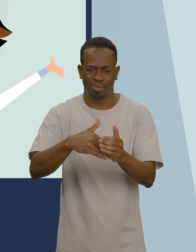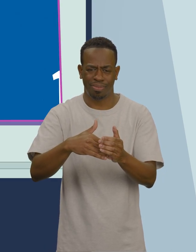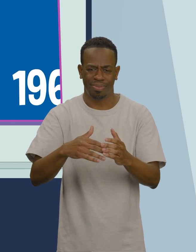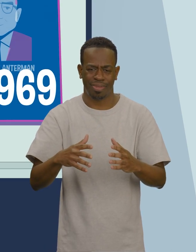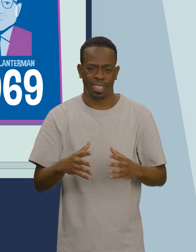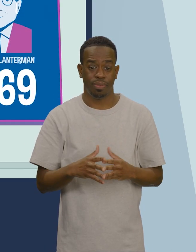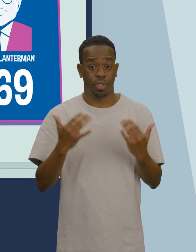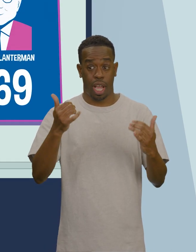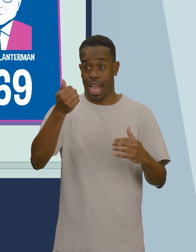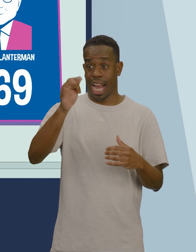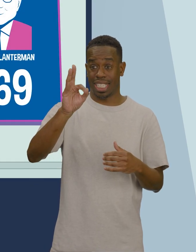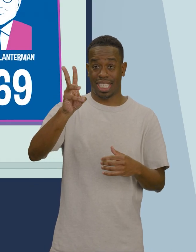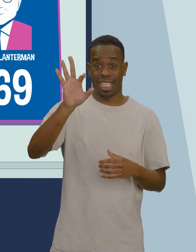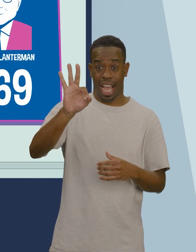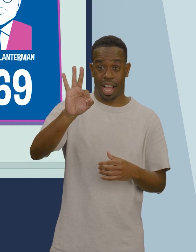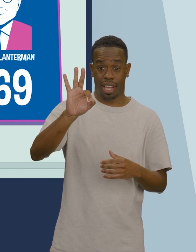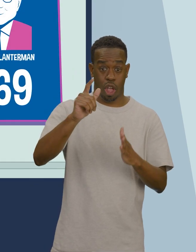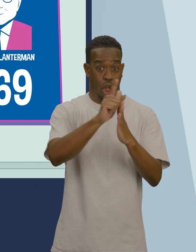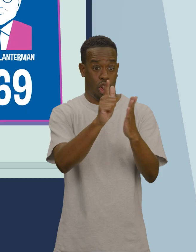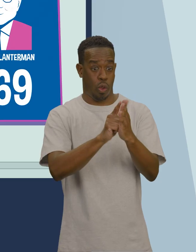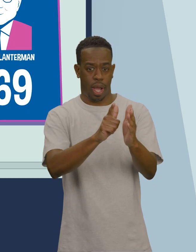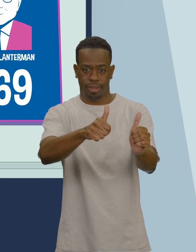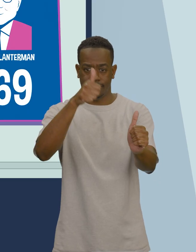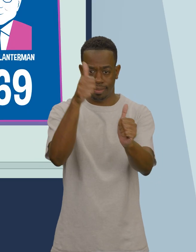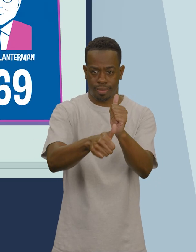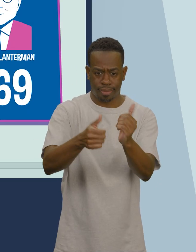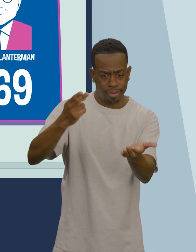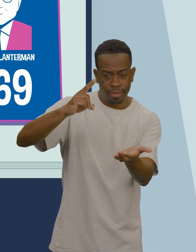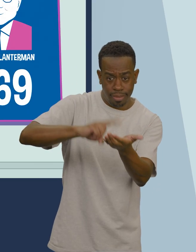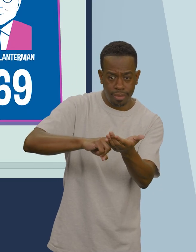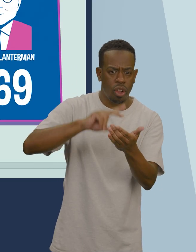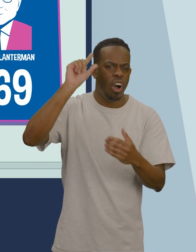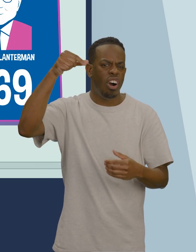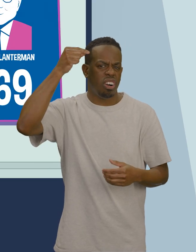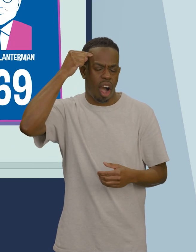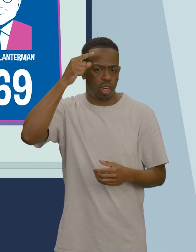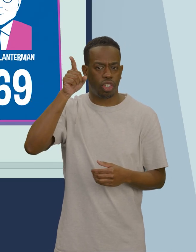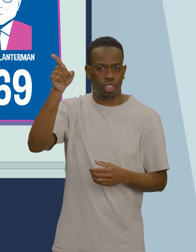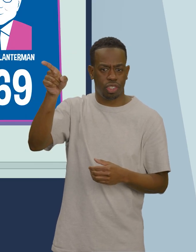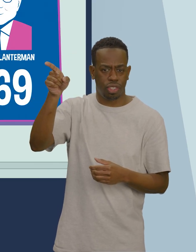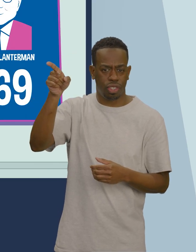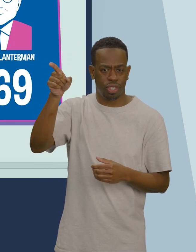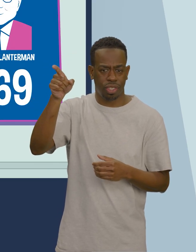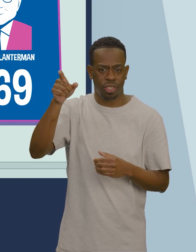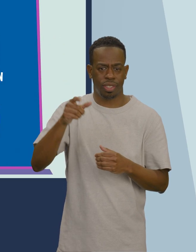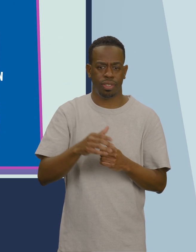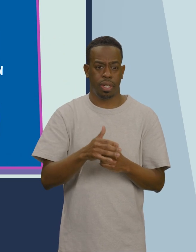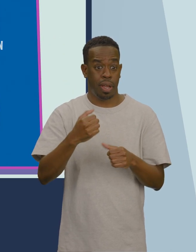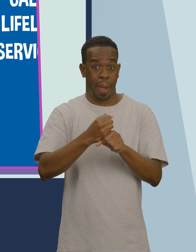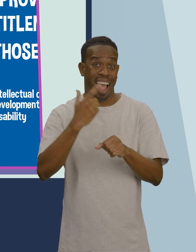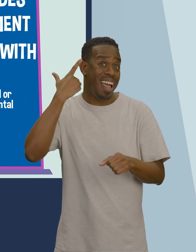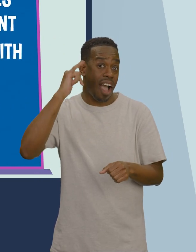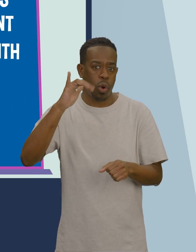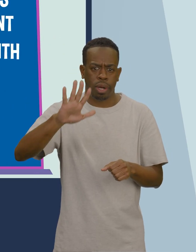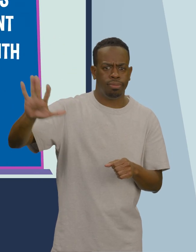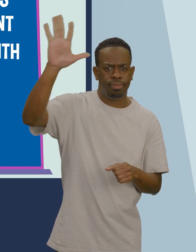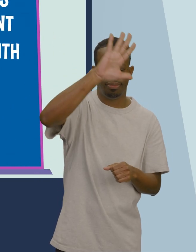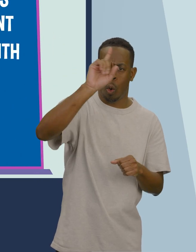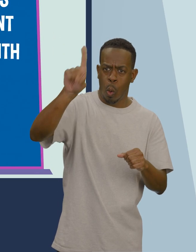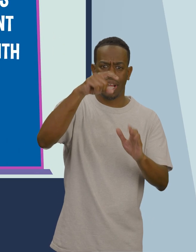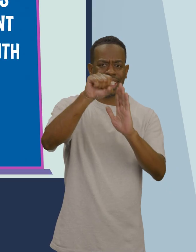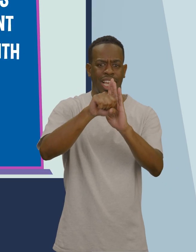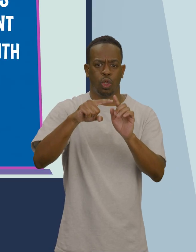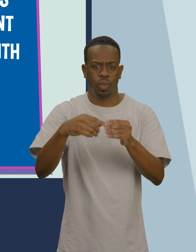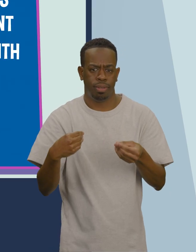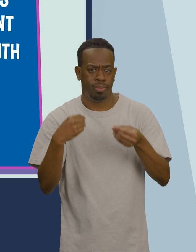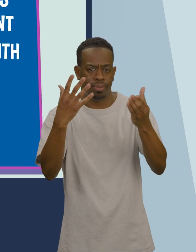Centers? Well, in 1969, the Lanterman Act was passed by the legislature and signed by Governor Reagan, making California the only state